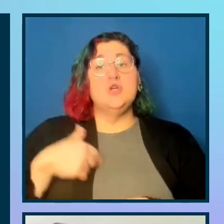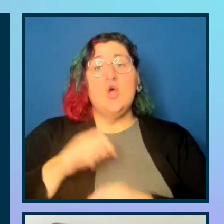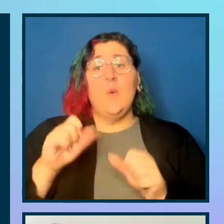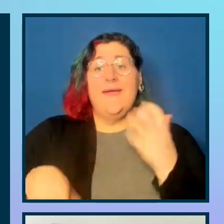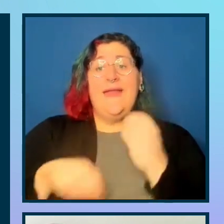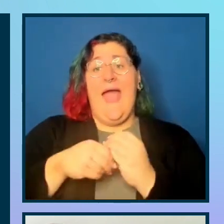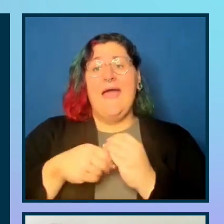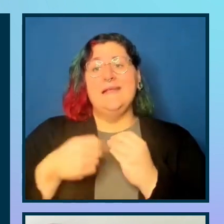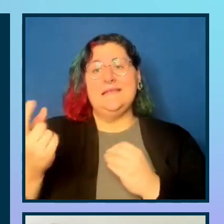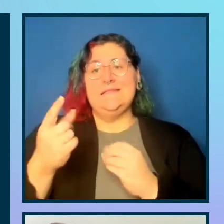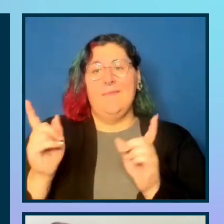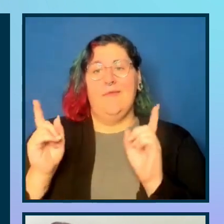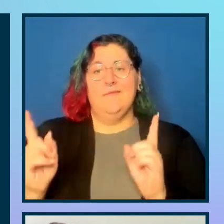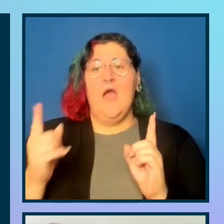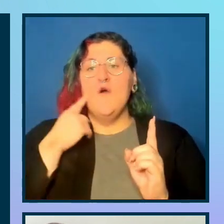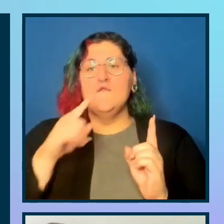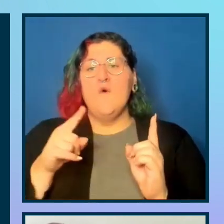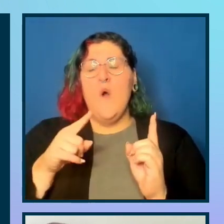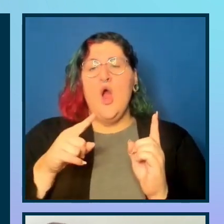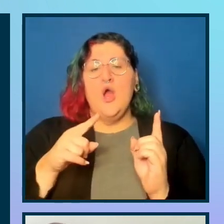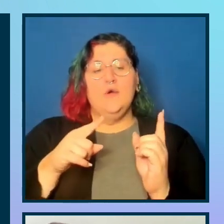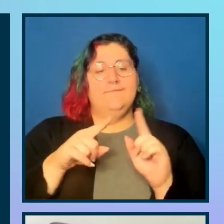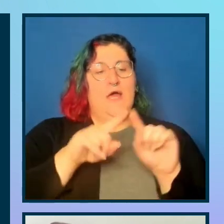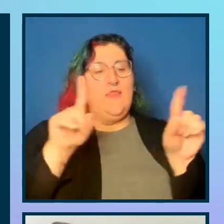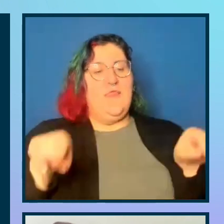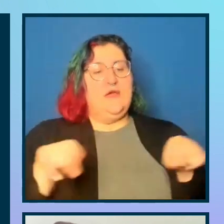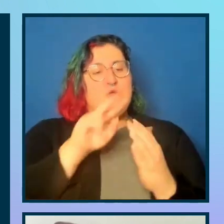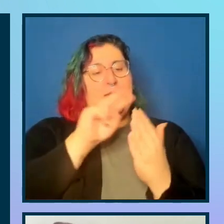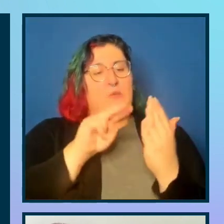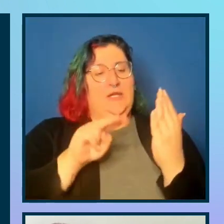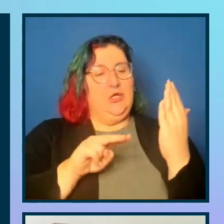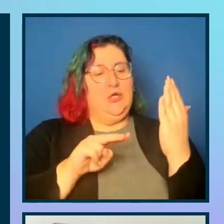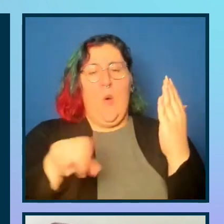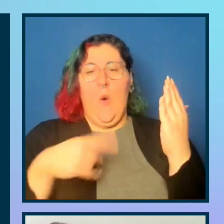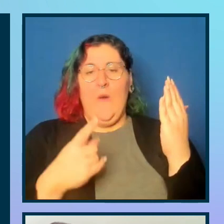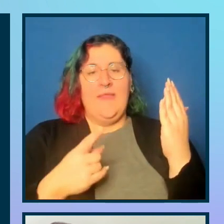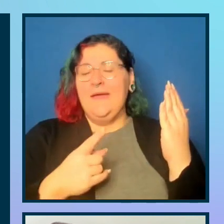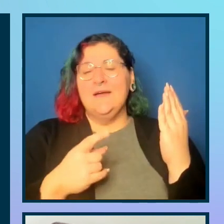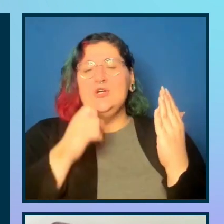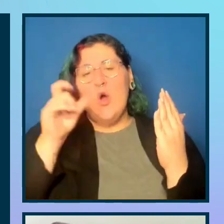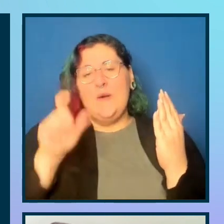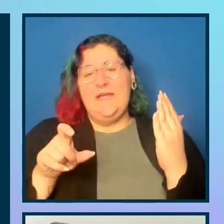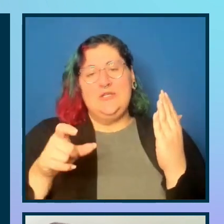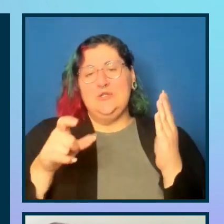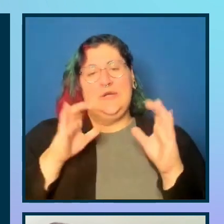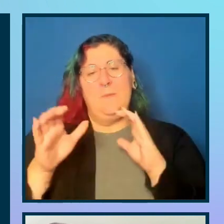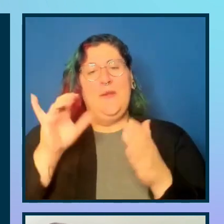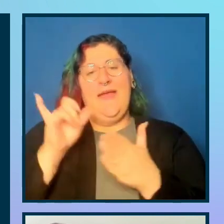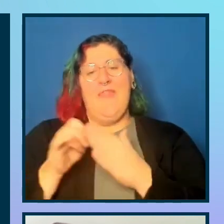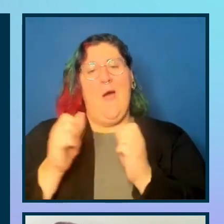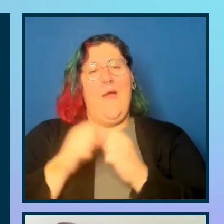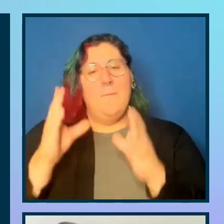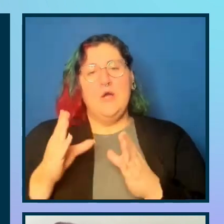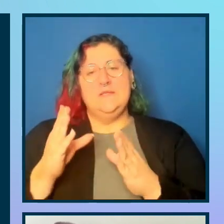care to show the cited user that this is the active branch, because it's already clear from the context. Based on our UX studies, we found that we